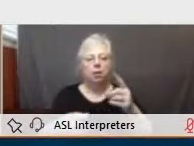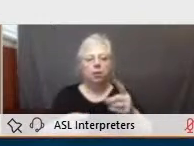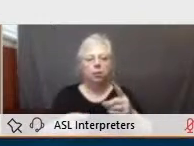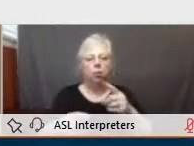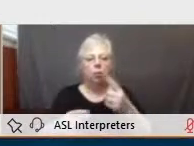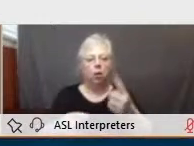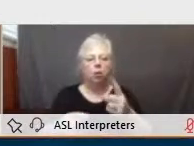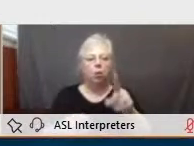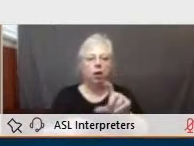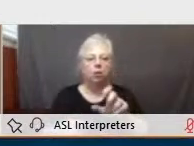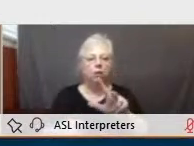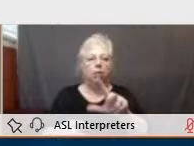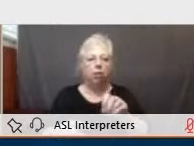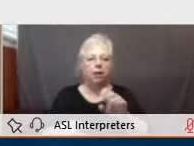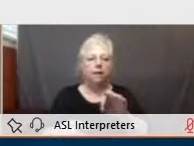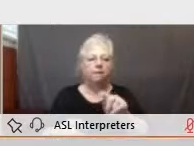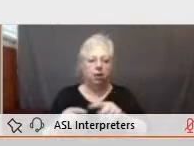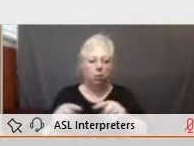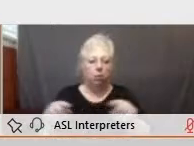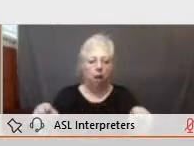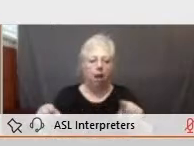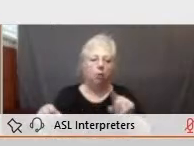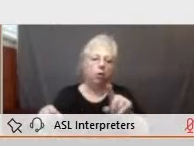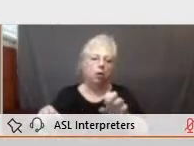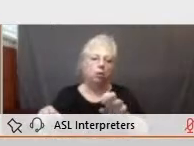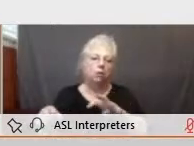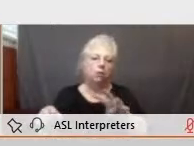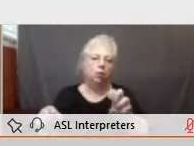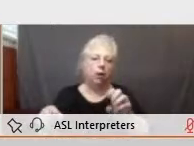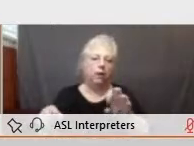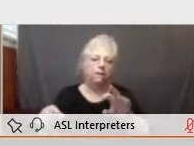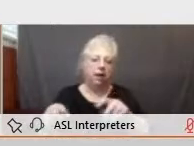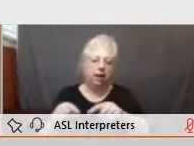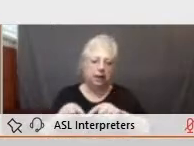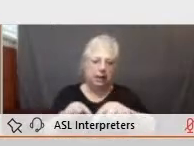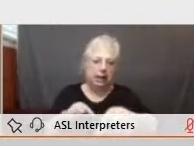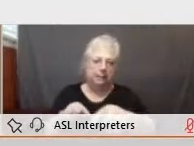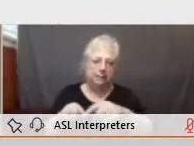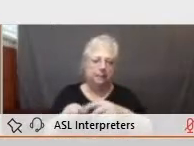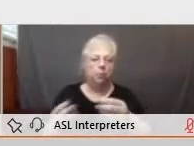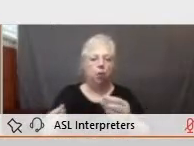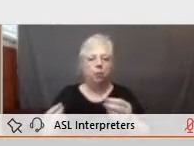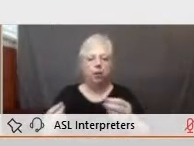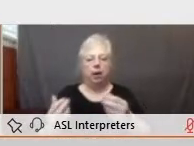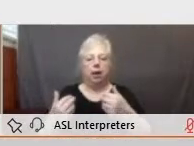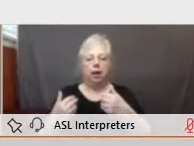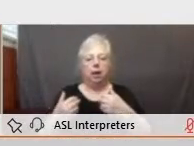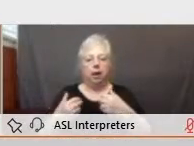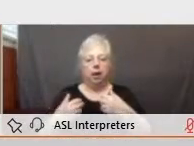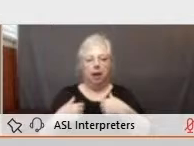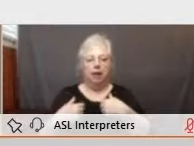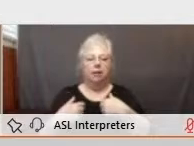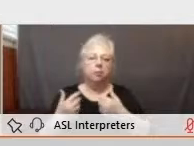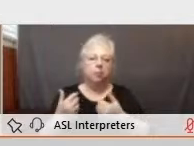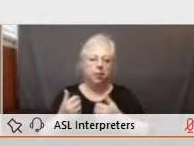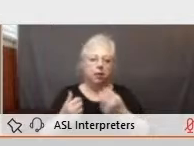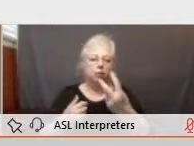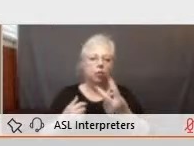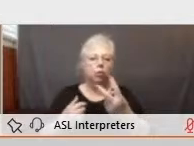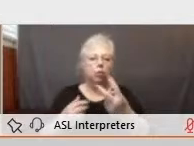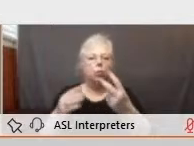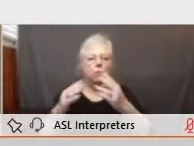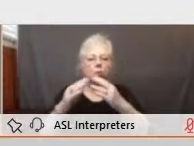feet wide by 140 feet deep property. It is occupied by a predominantly 2-story